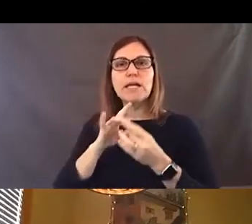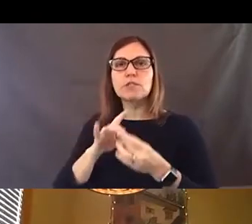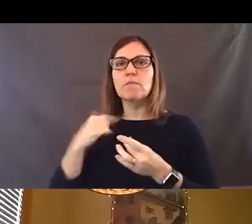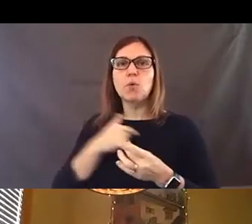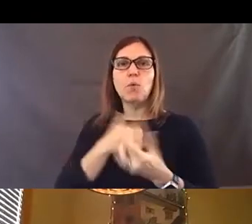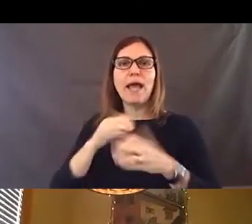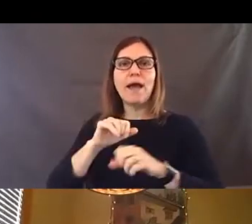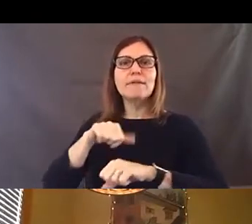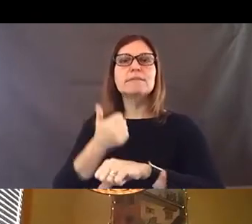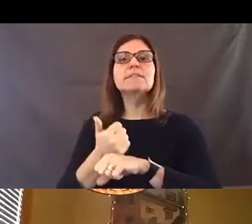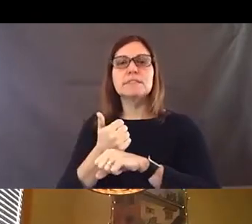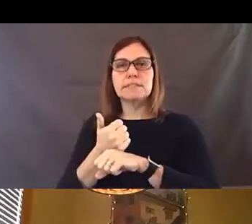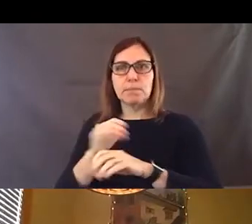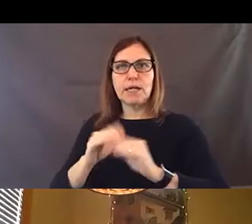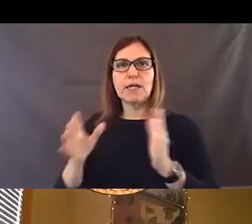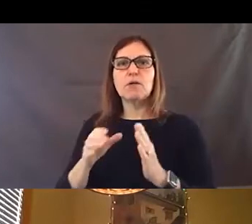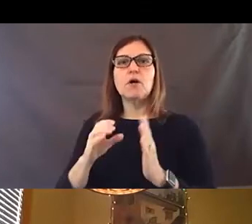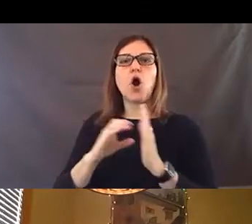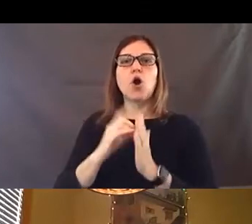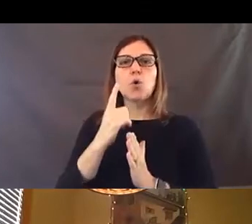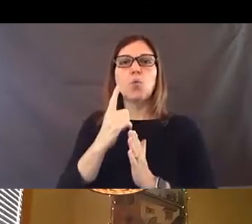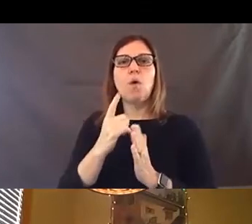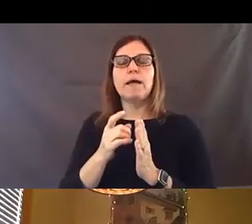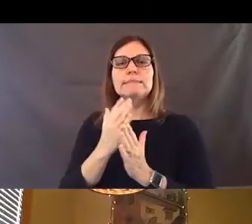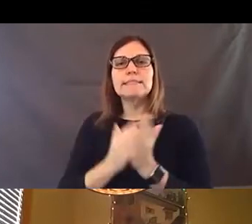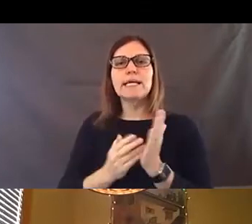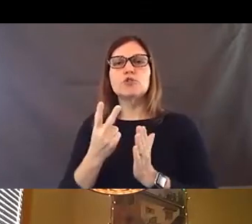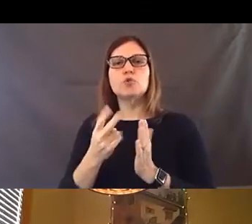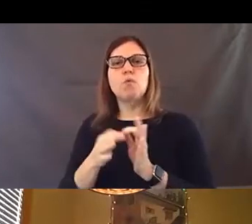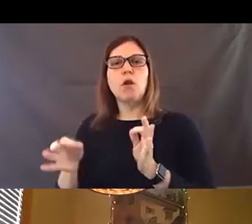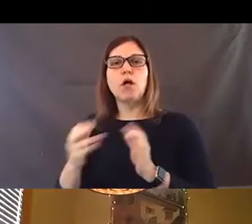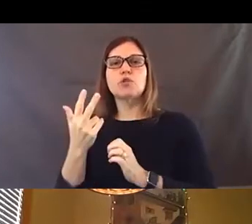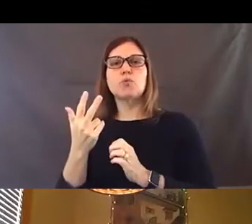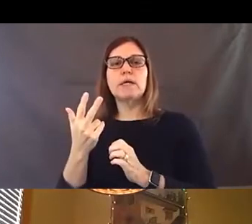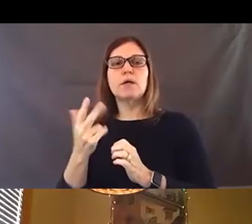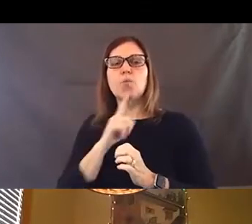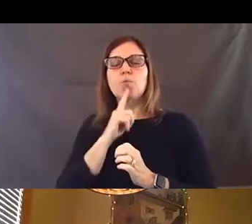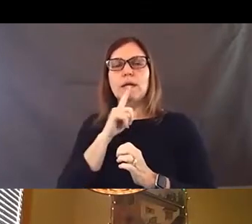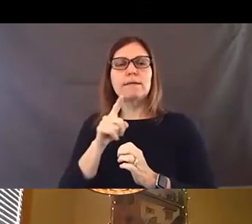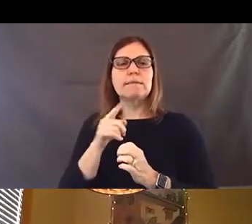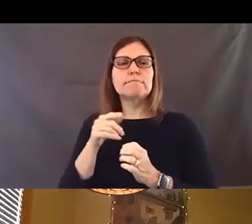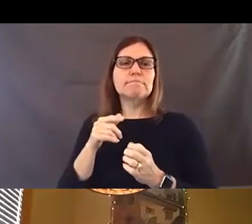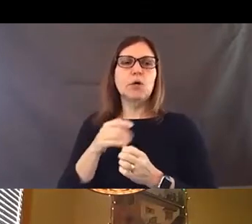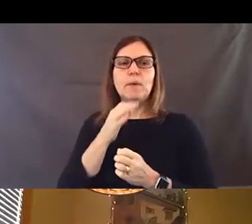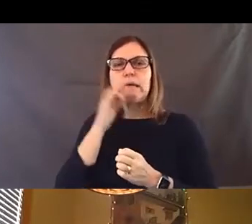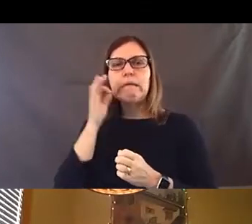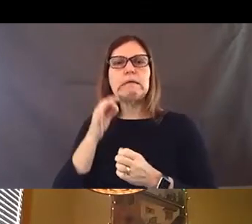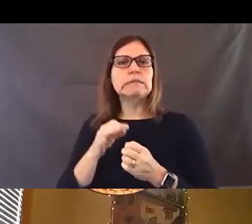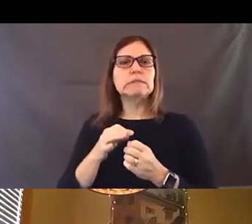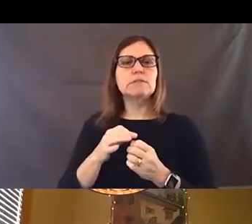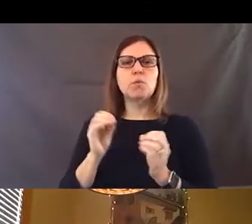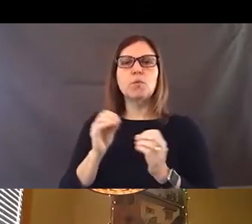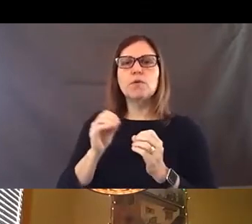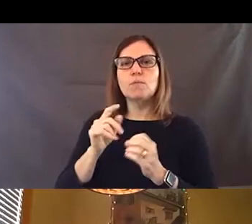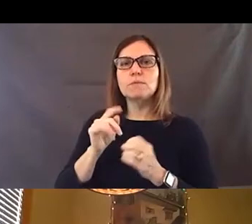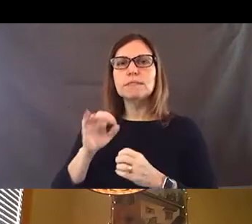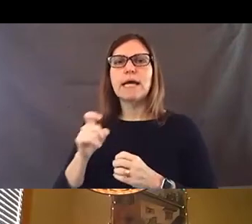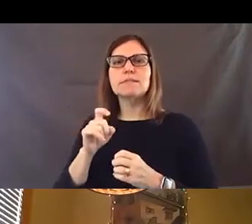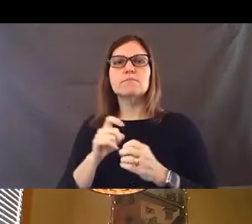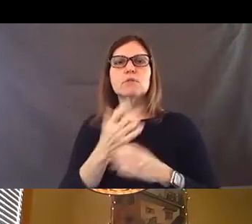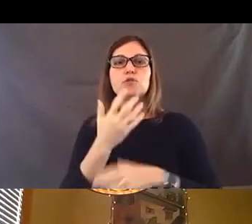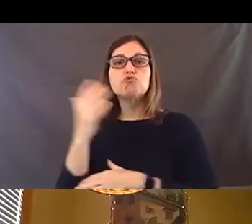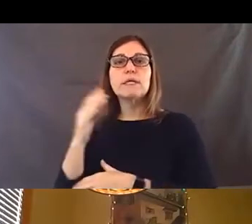in Article 1, Section 2, Clause 3, and excluding Indians, not tax, and many other bodies of laws and treaties, i.e. the Delaware